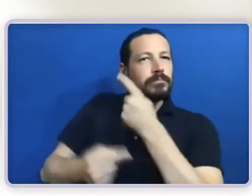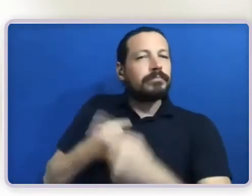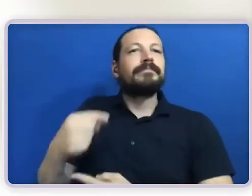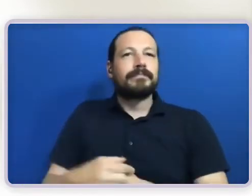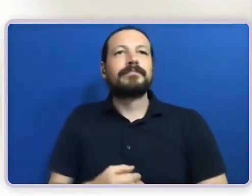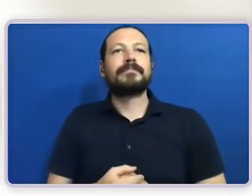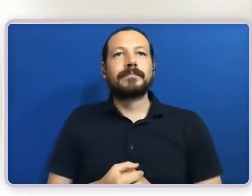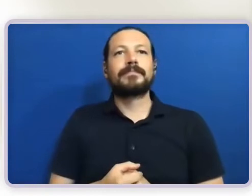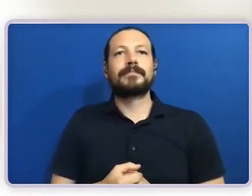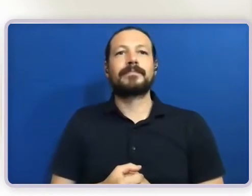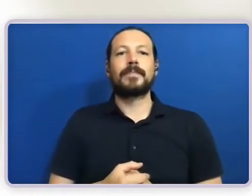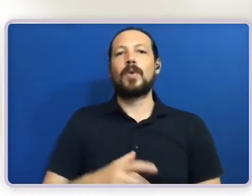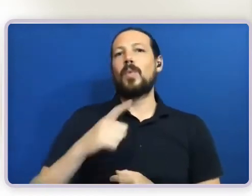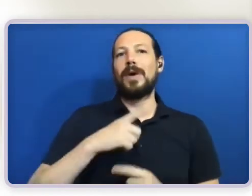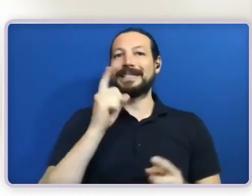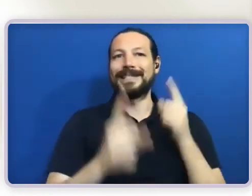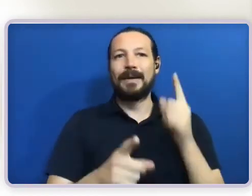getting legal support is important.